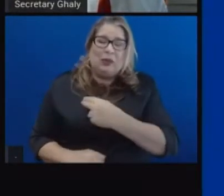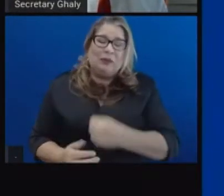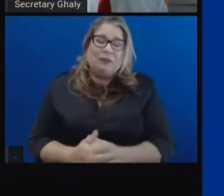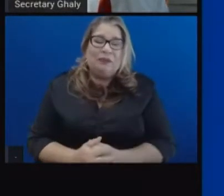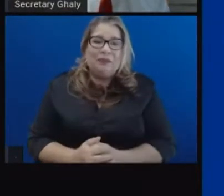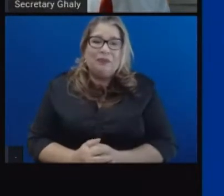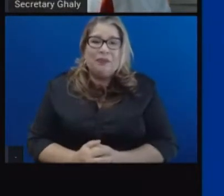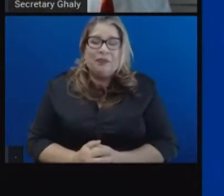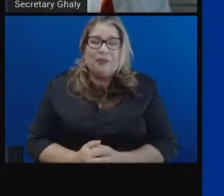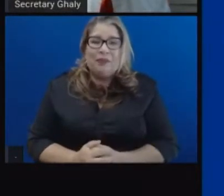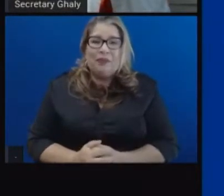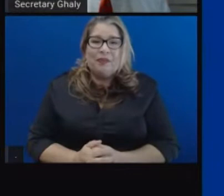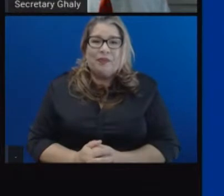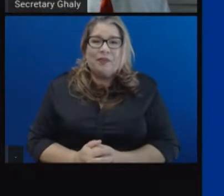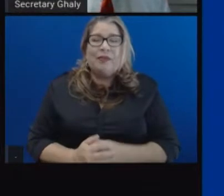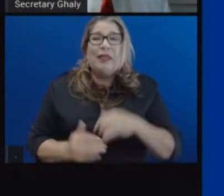please.